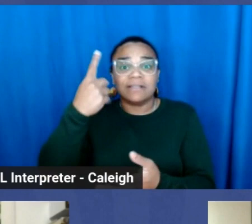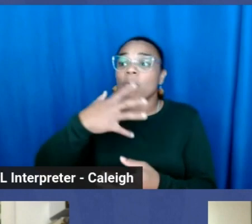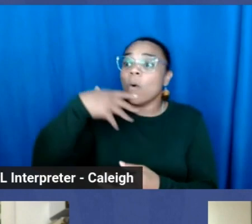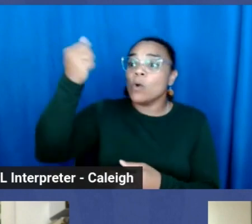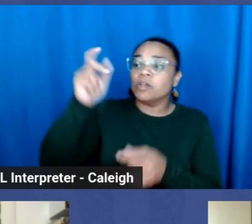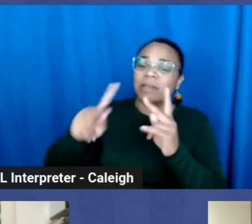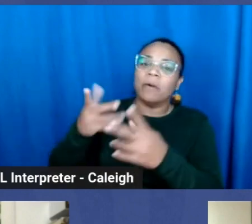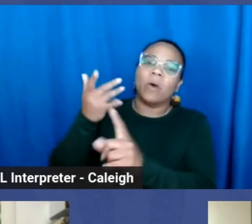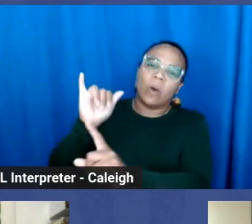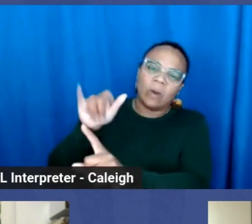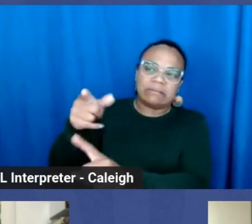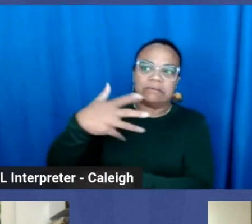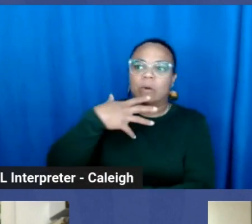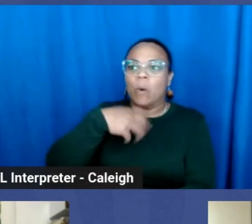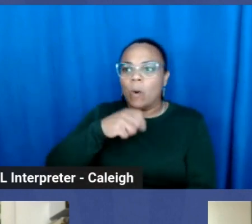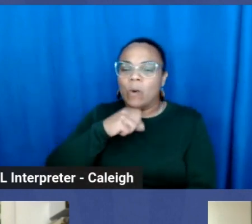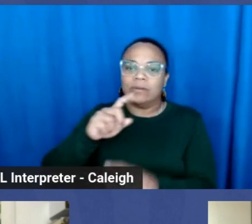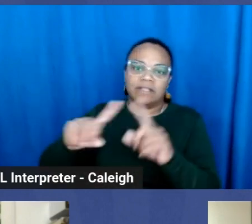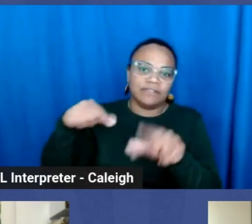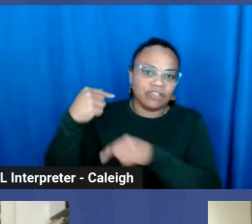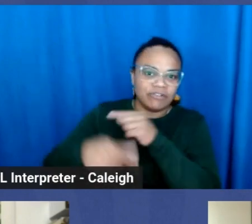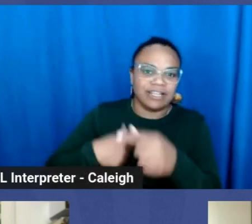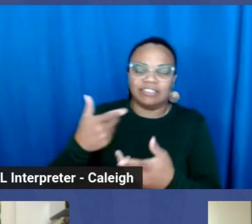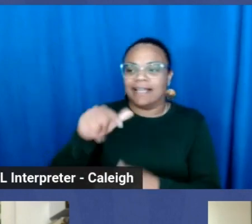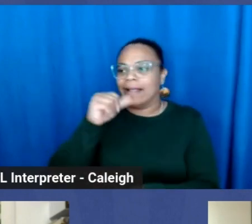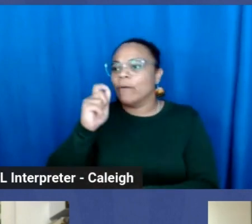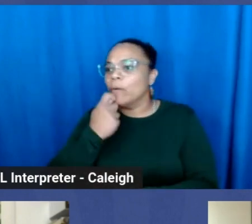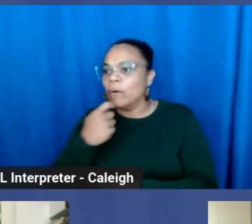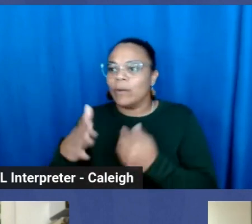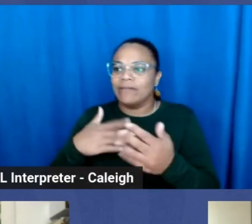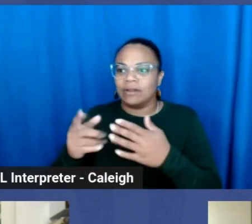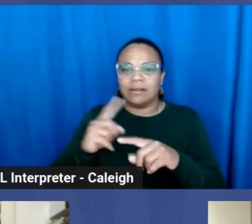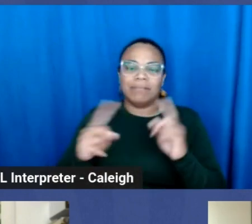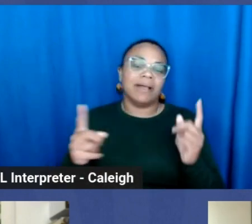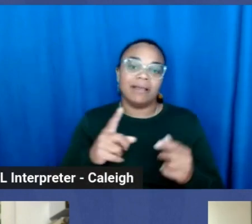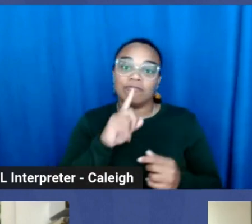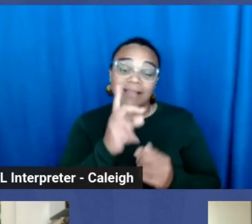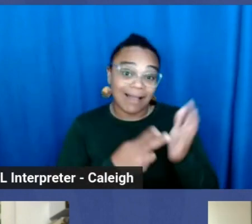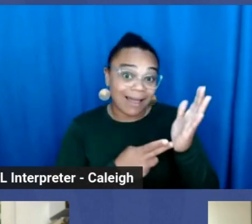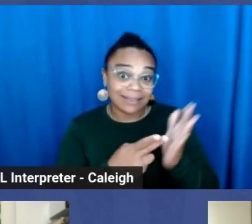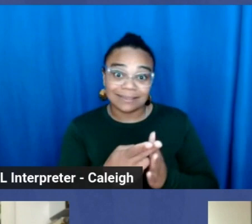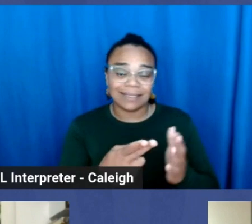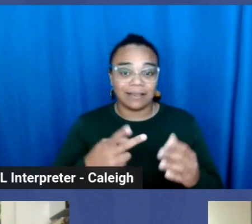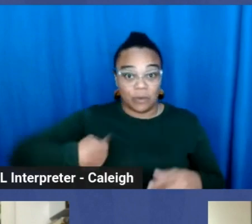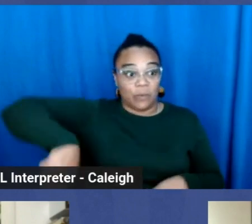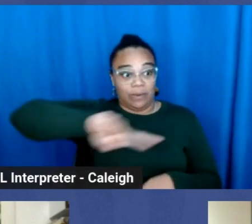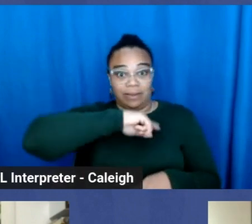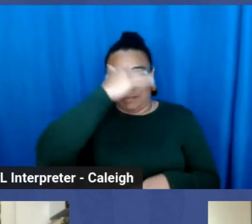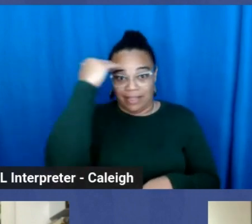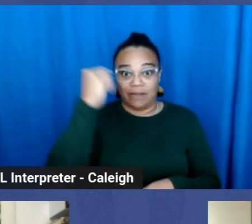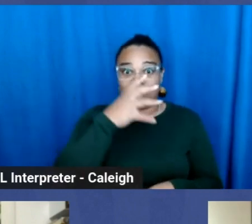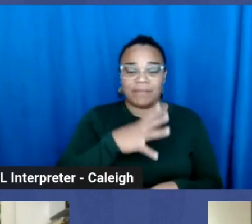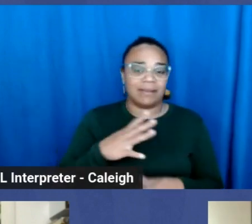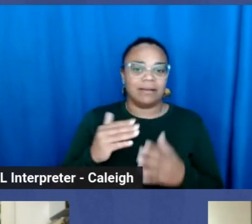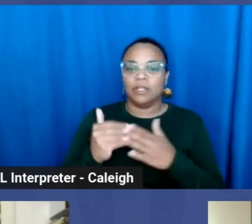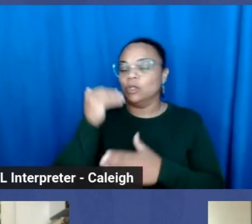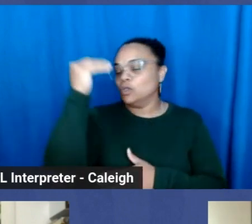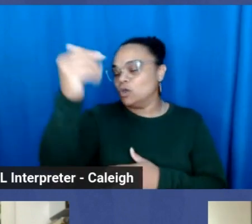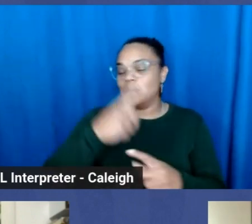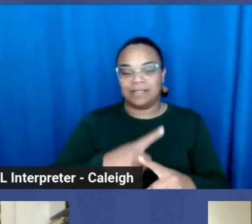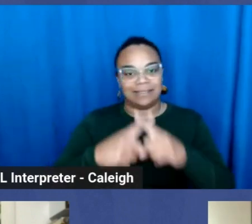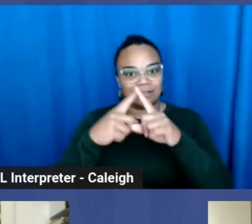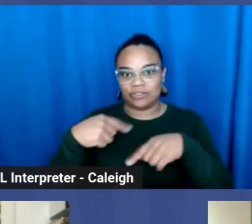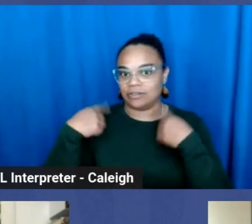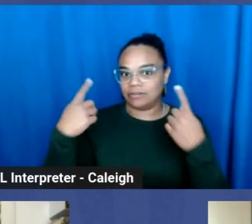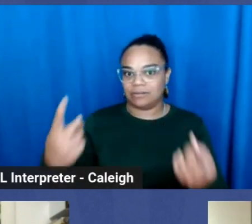whatever I want to say. But the reality is we as Black women have continuously been over-censored. And we as women in